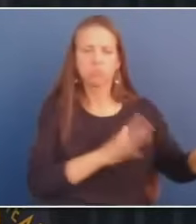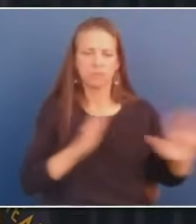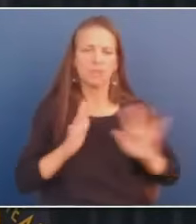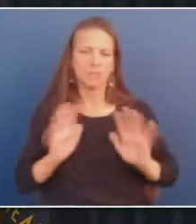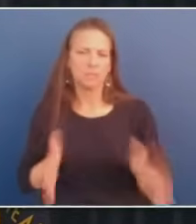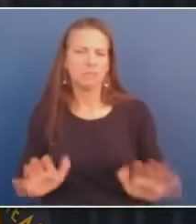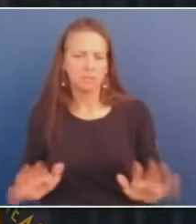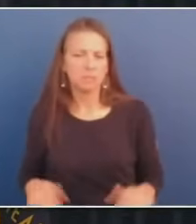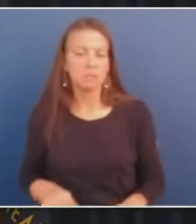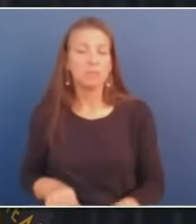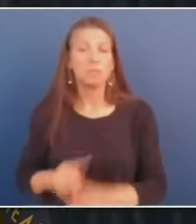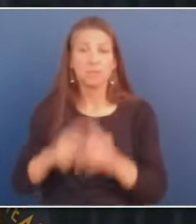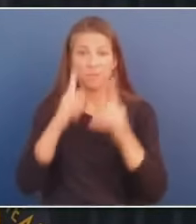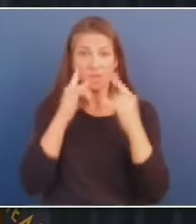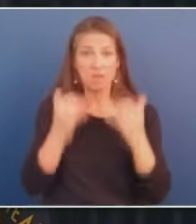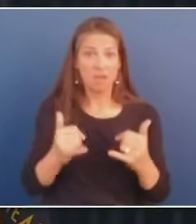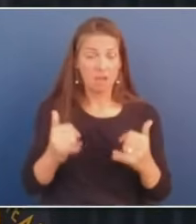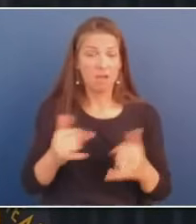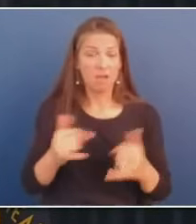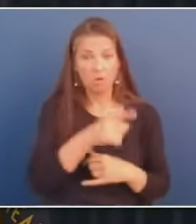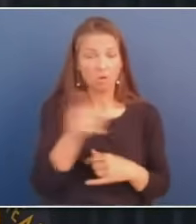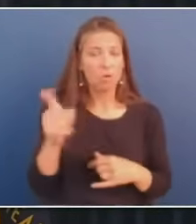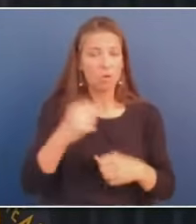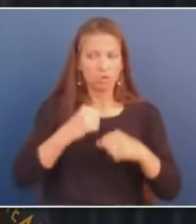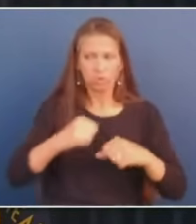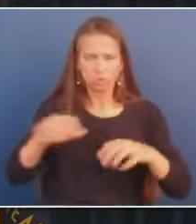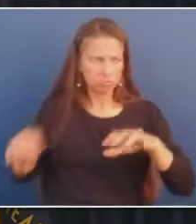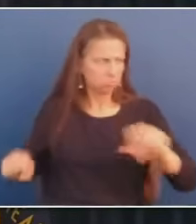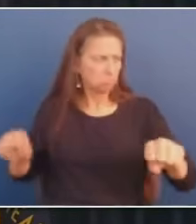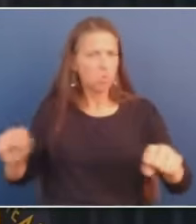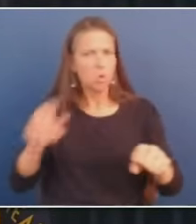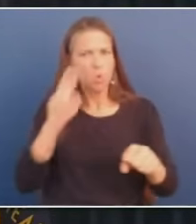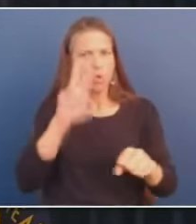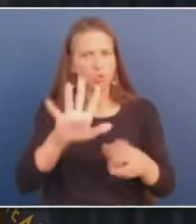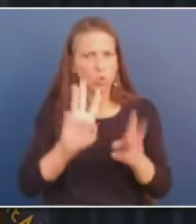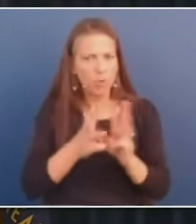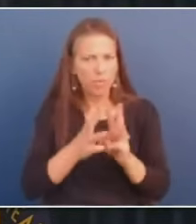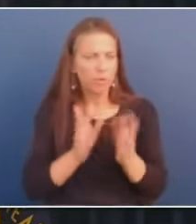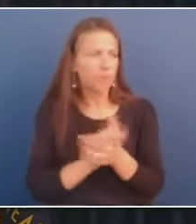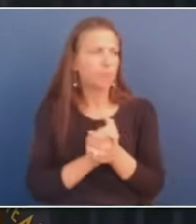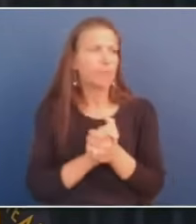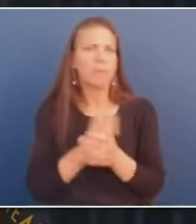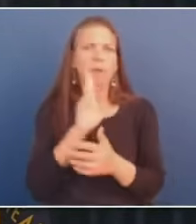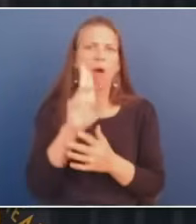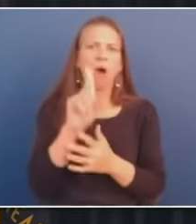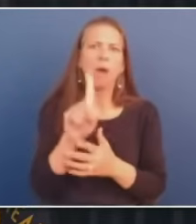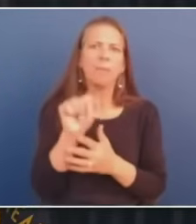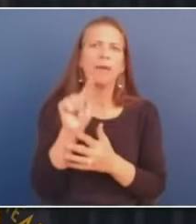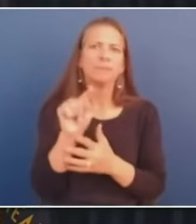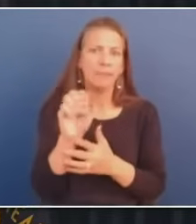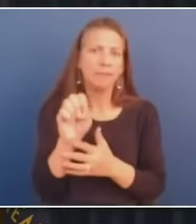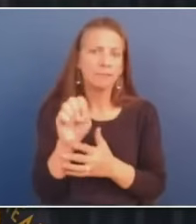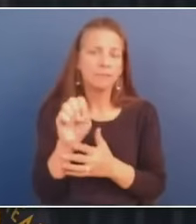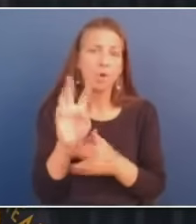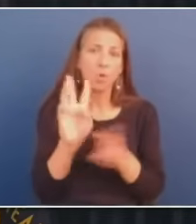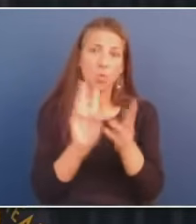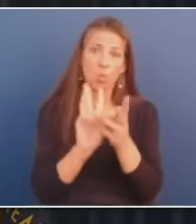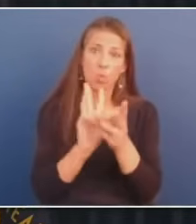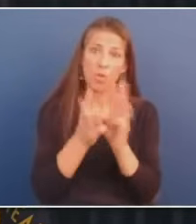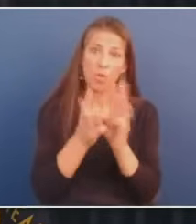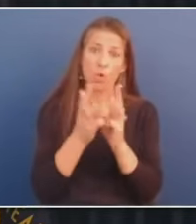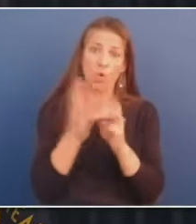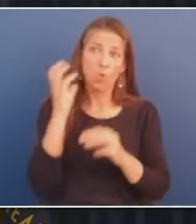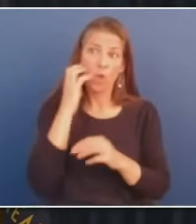weather aware, secure your property, stay updated. The weather radio that was mentioned by the governor is very valuable